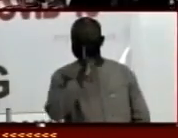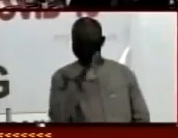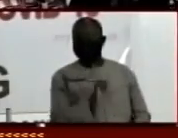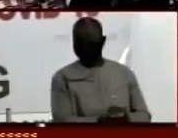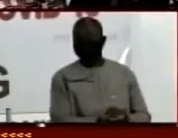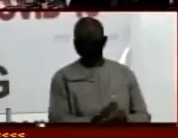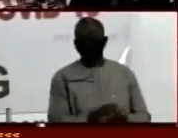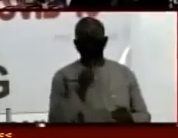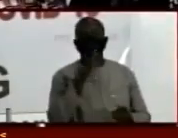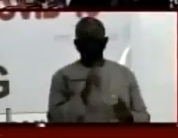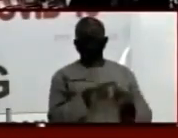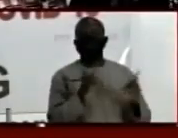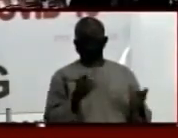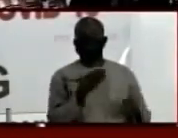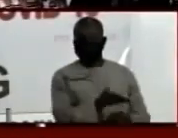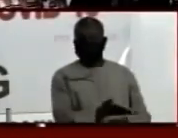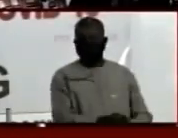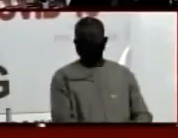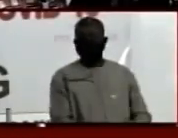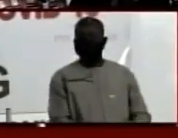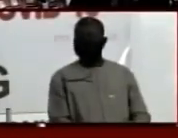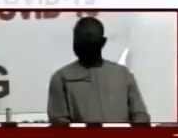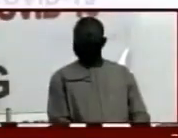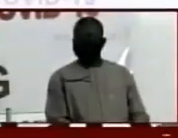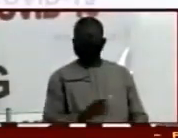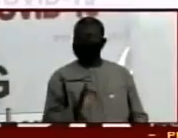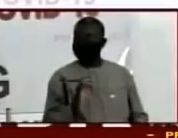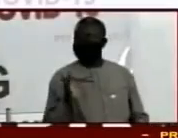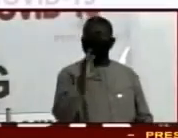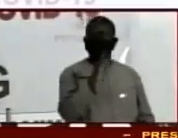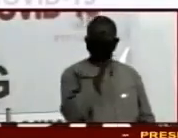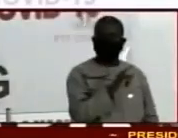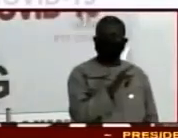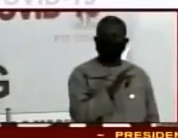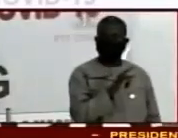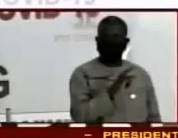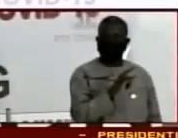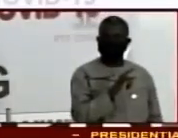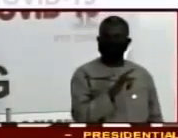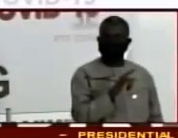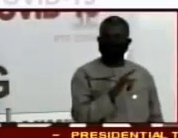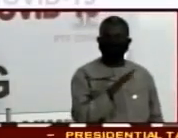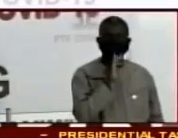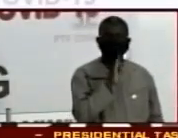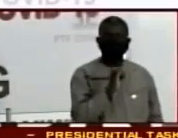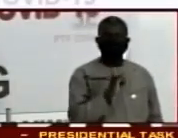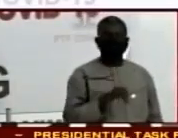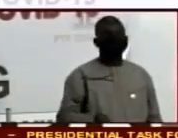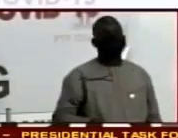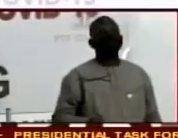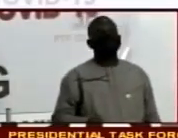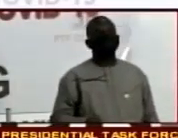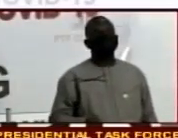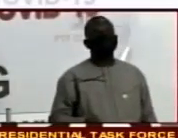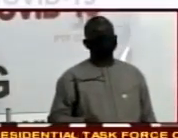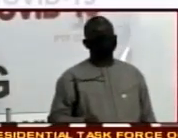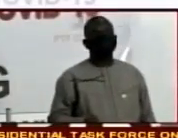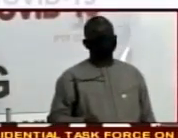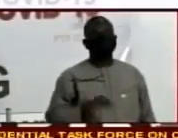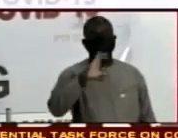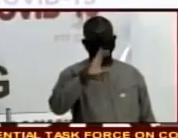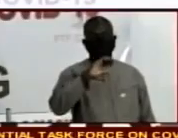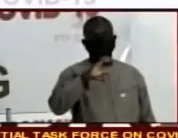a difference there. These flights are chartered flights, essentially. The evacuation